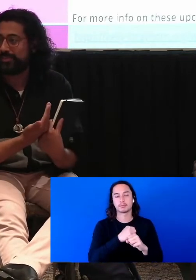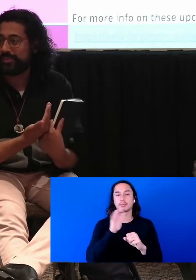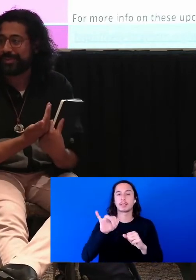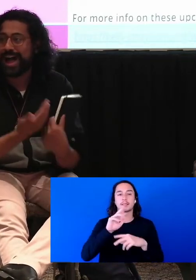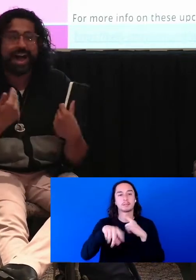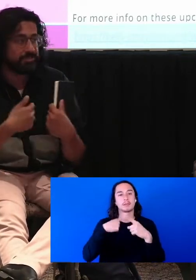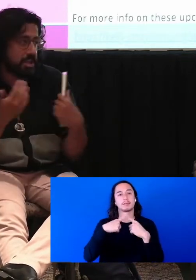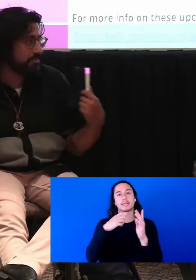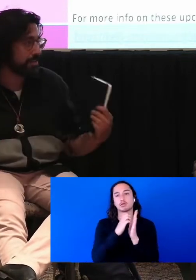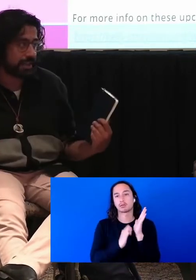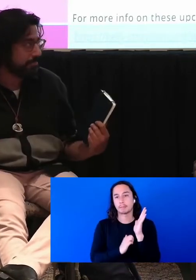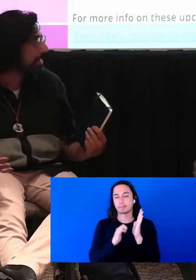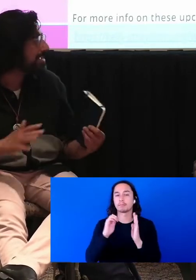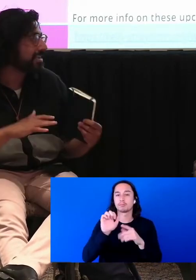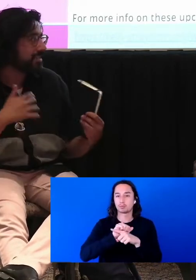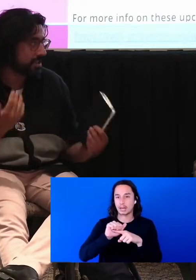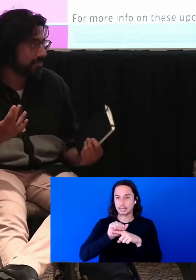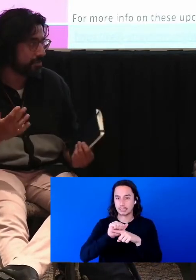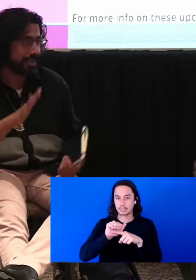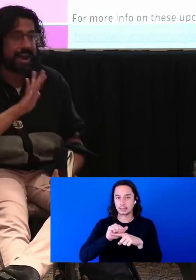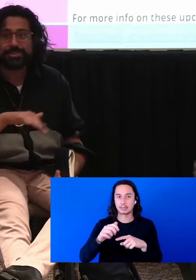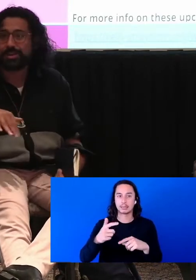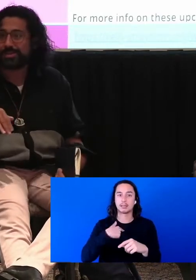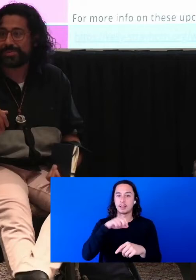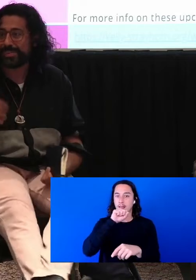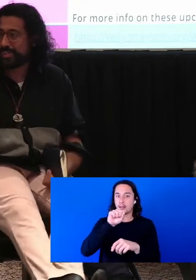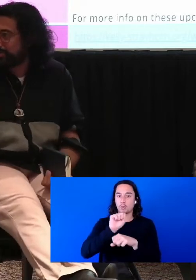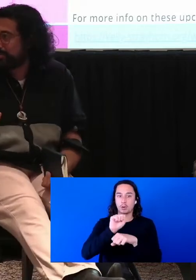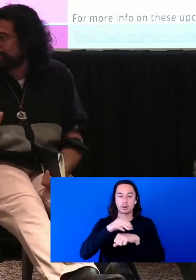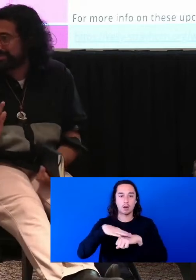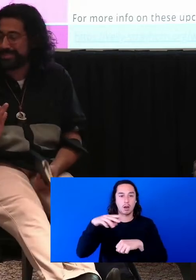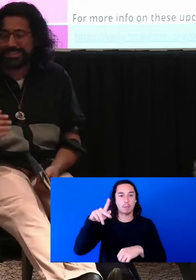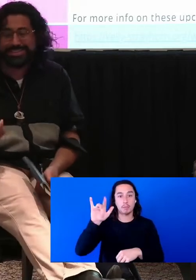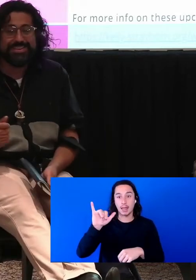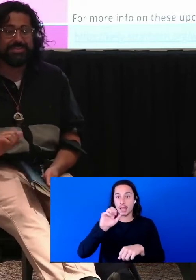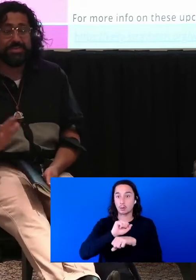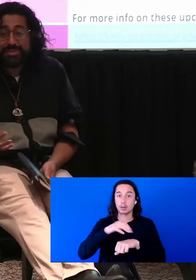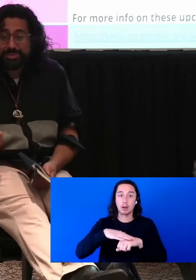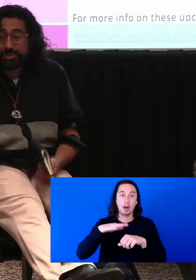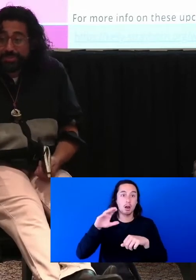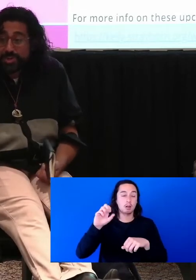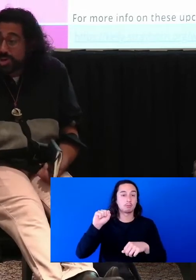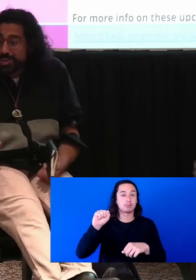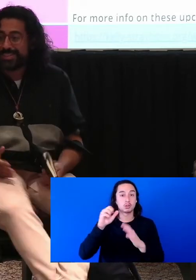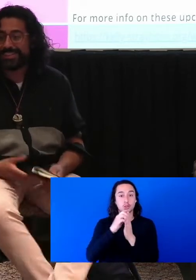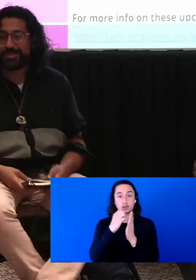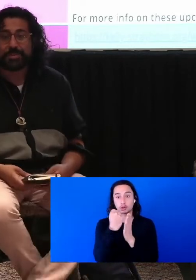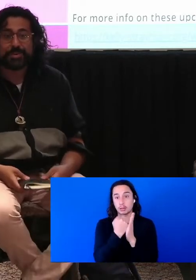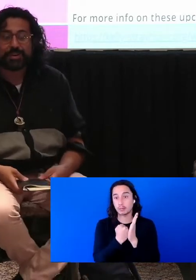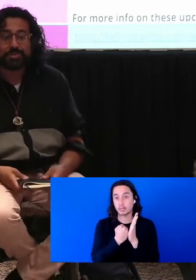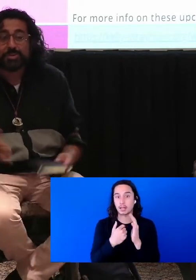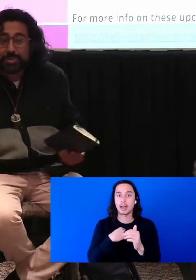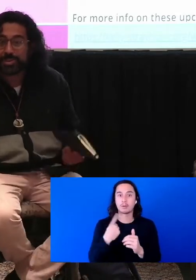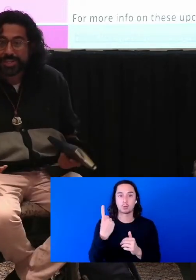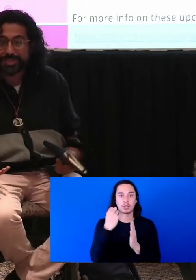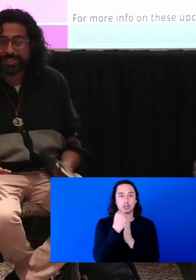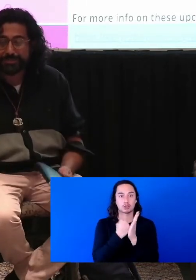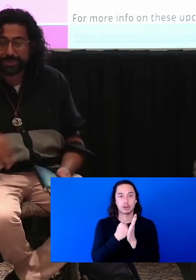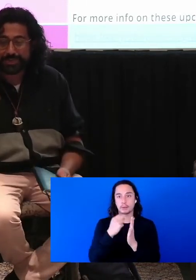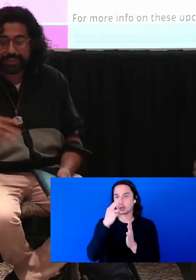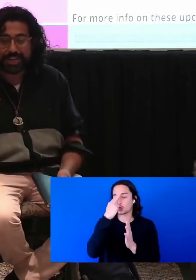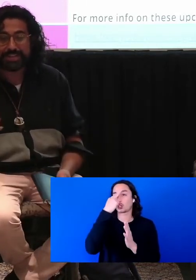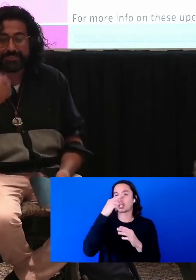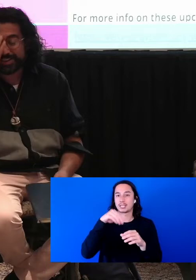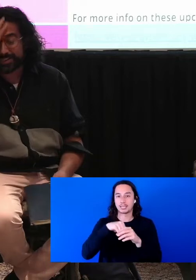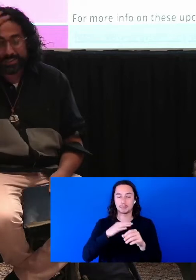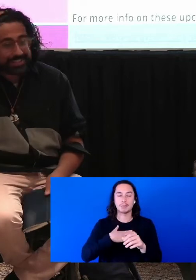deeply related for me. I love working on plays, I love working on scripts, I was like a script, I was like, one of the script nerds in my program, which was super generous,